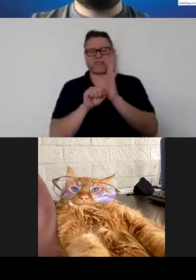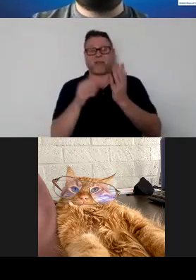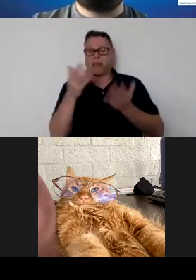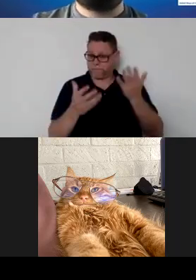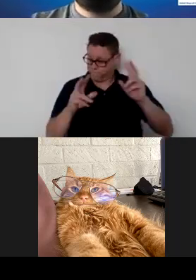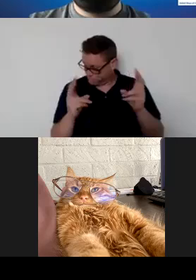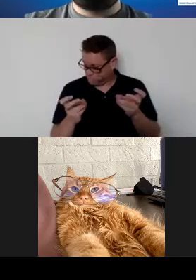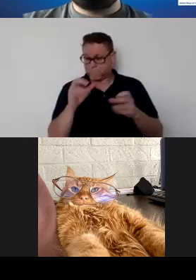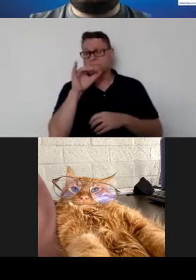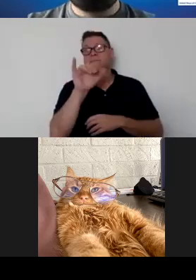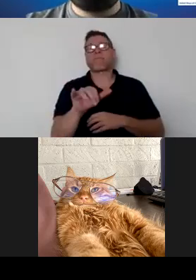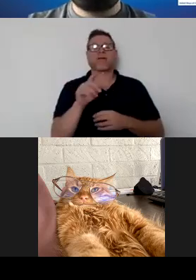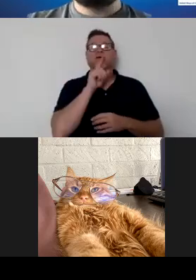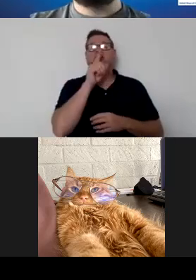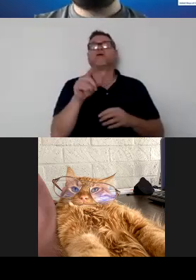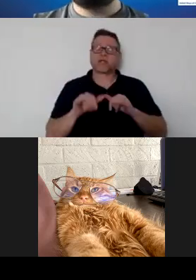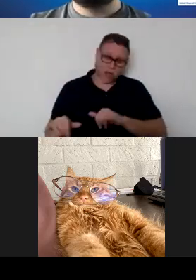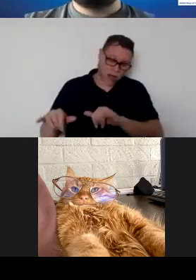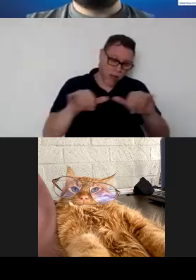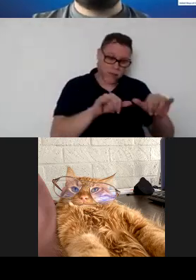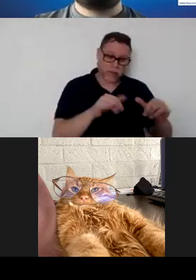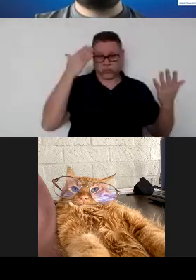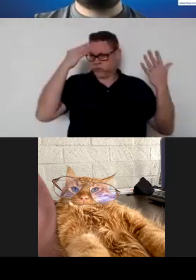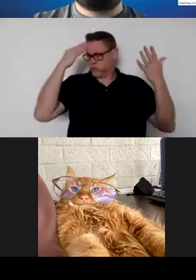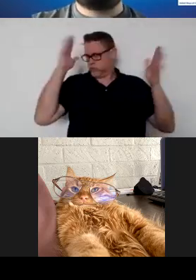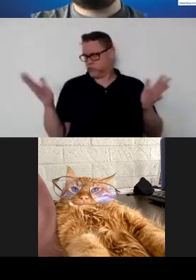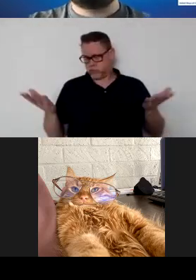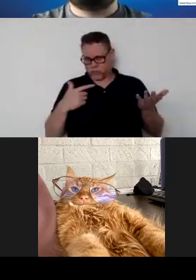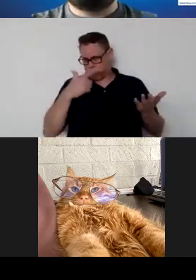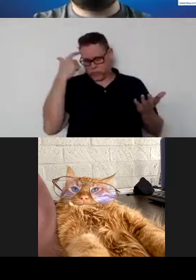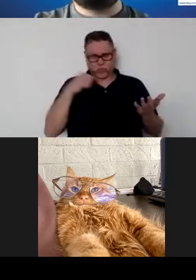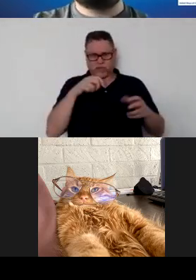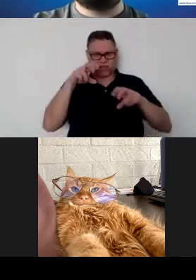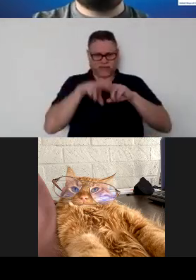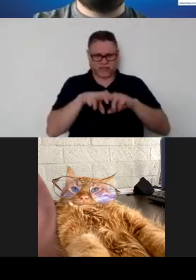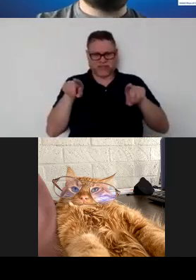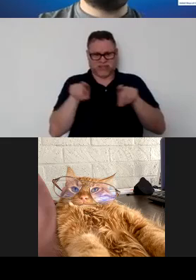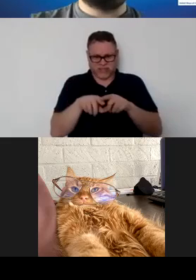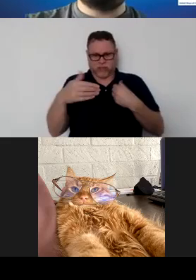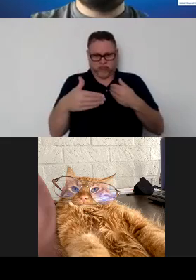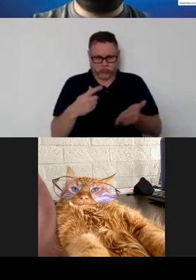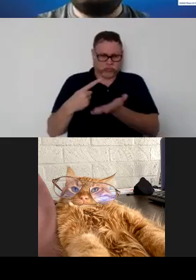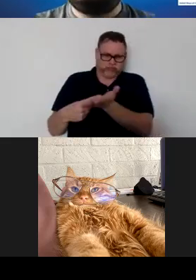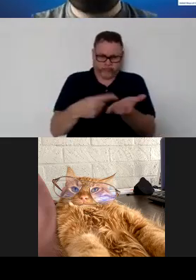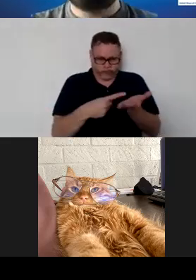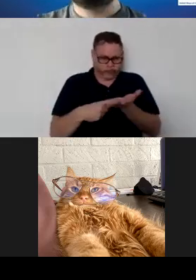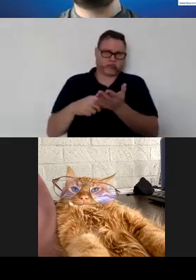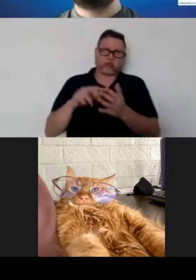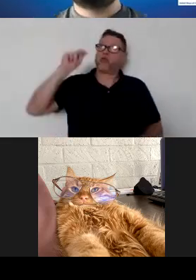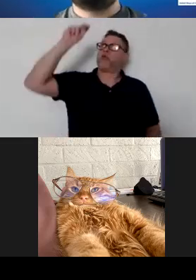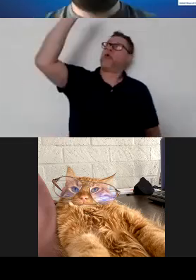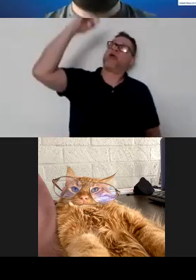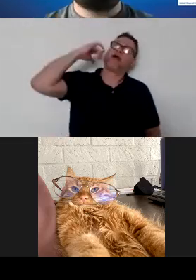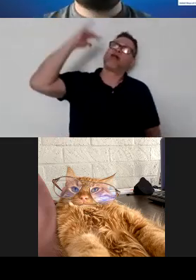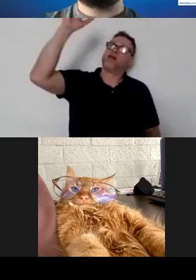issue where that's really common and we don't even know because we're not sitting in the same room and discussing this all the way from Northern California